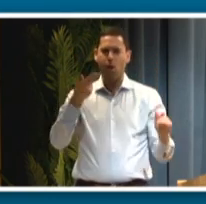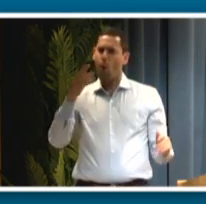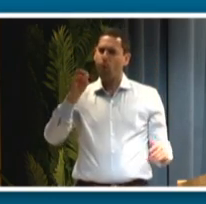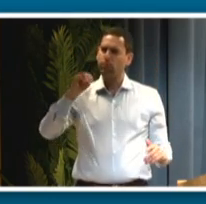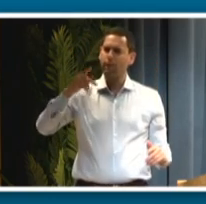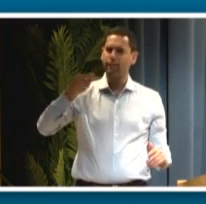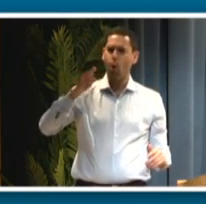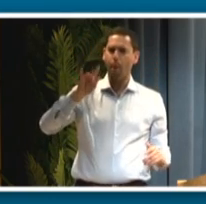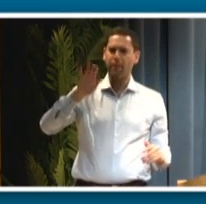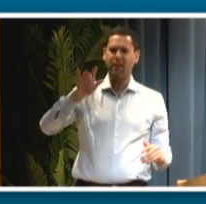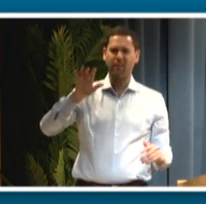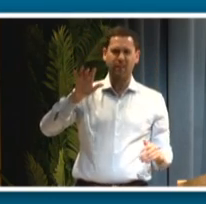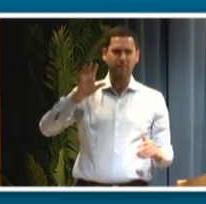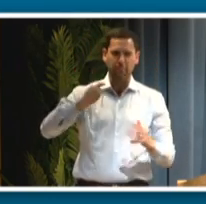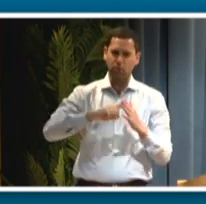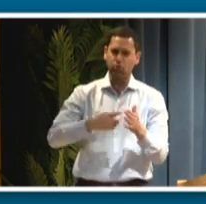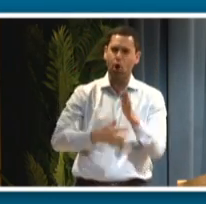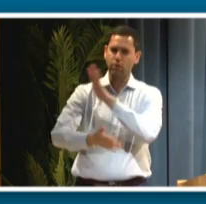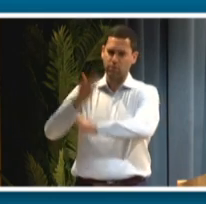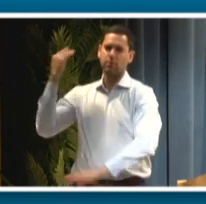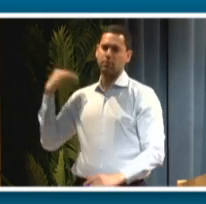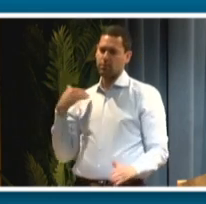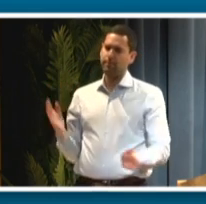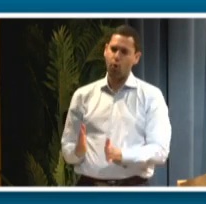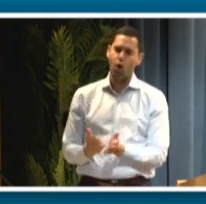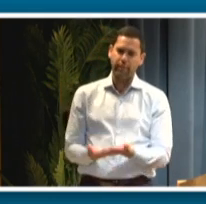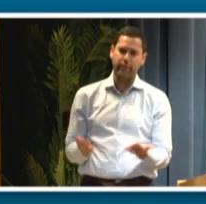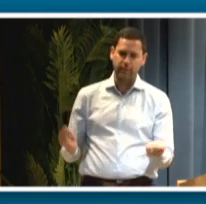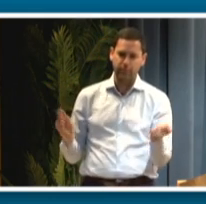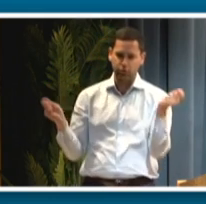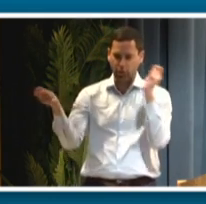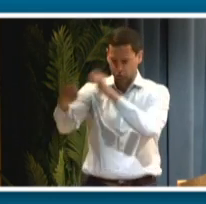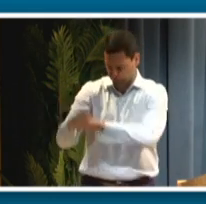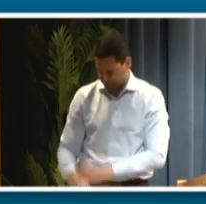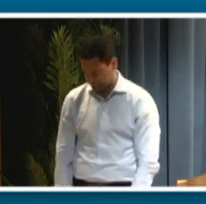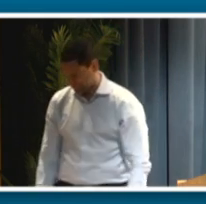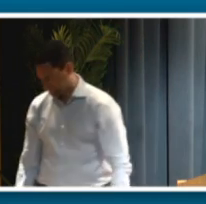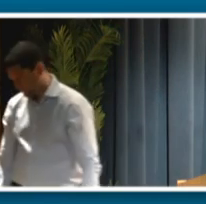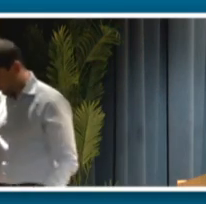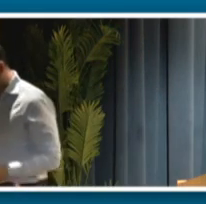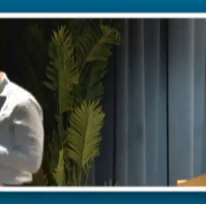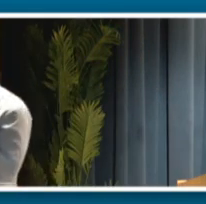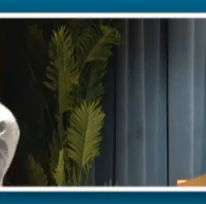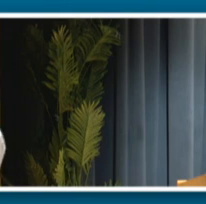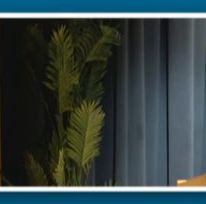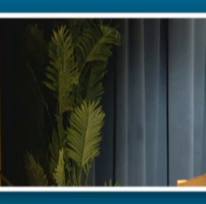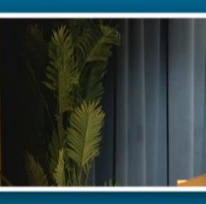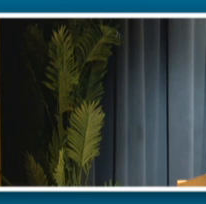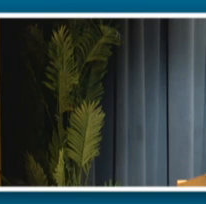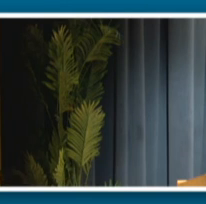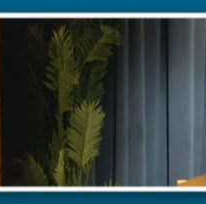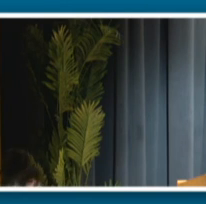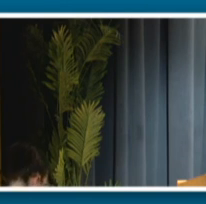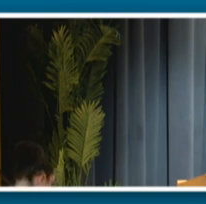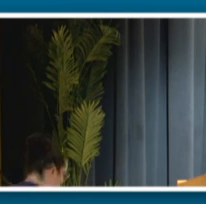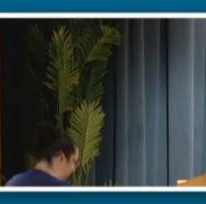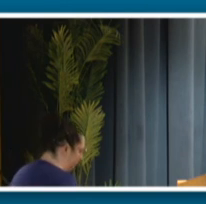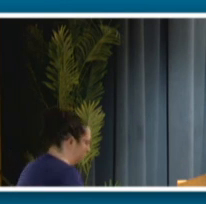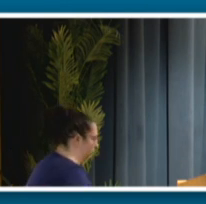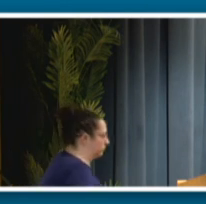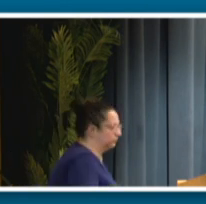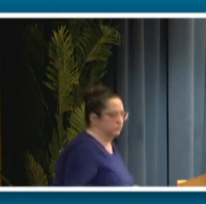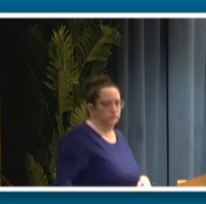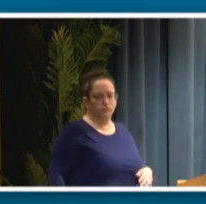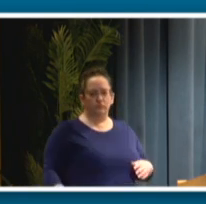happen. Yeah. Small things. Oh, beautiful, beautiful. Thank you. I know that we have a question coming in from our streaming audience.